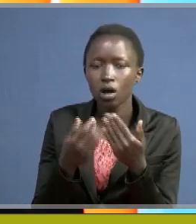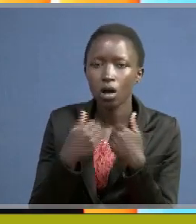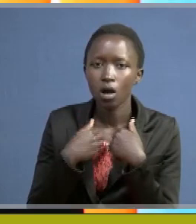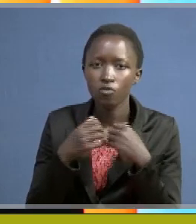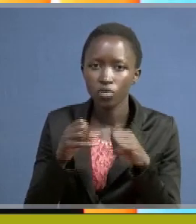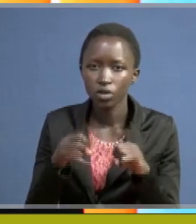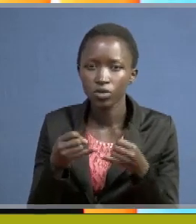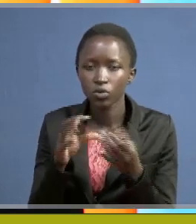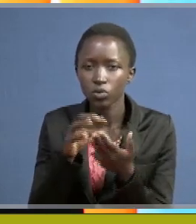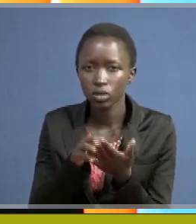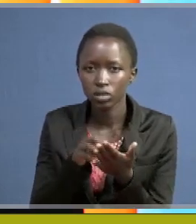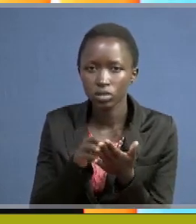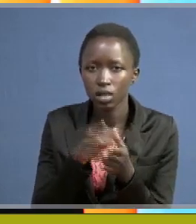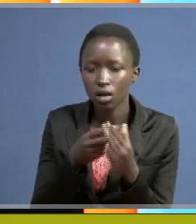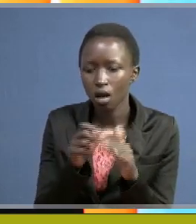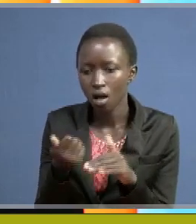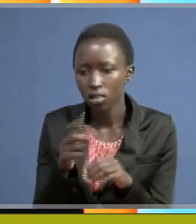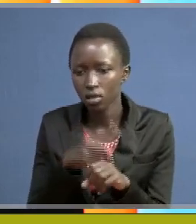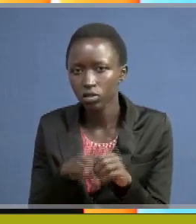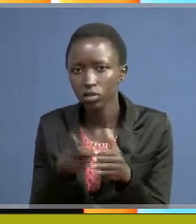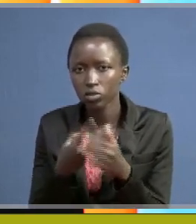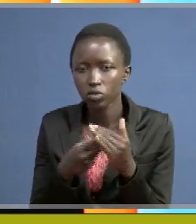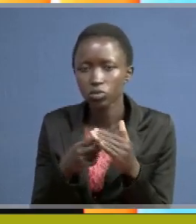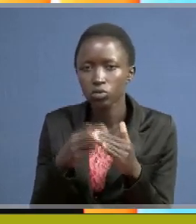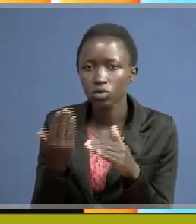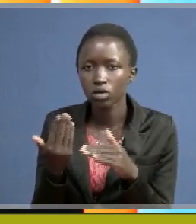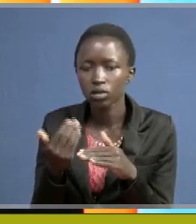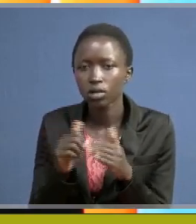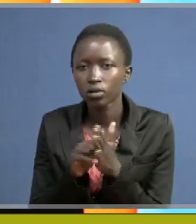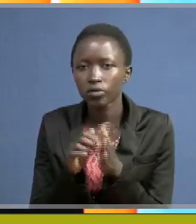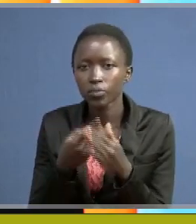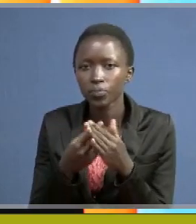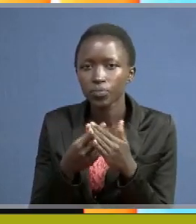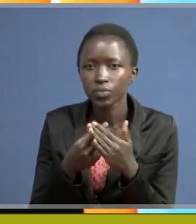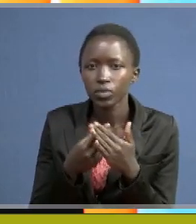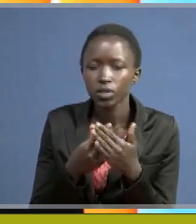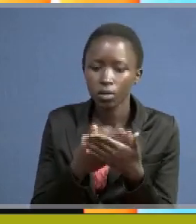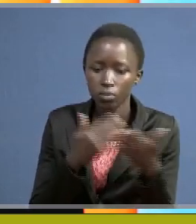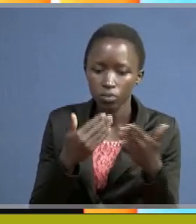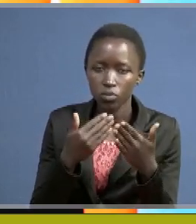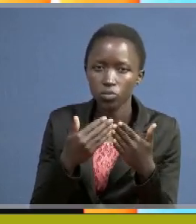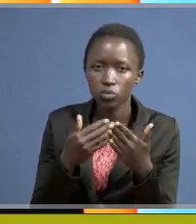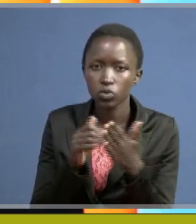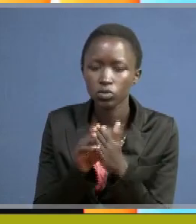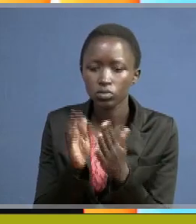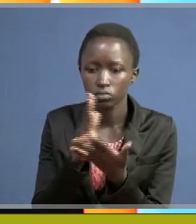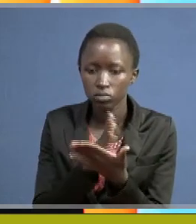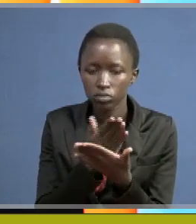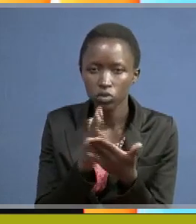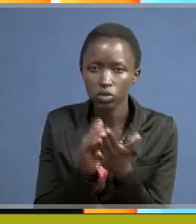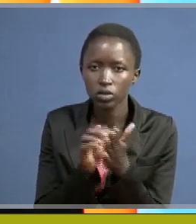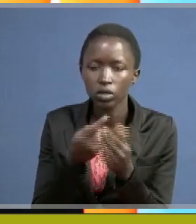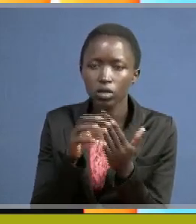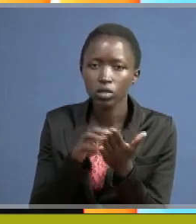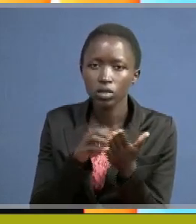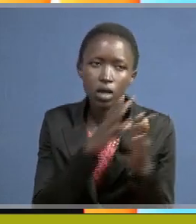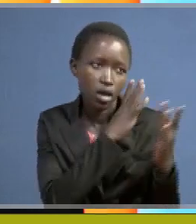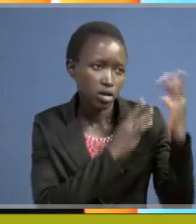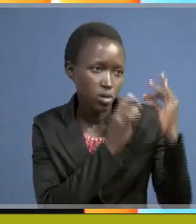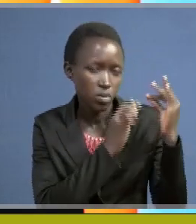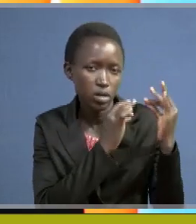new cases. Sometimes it goes to the presiding judge of the division who distributes the cases depending